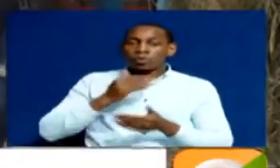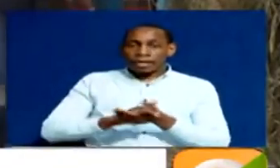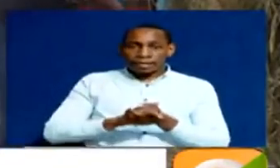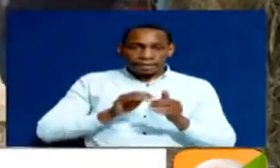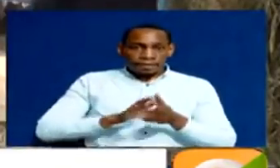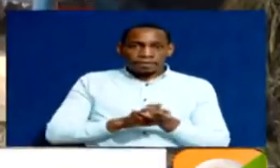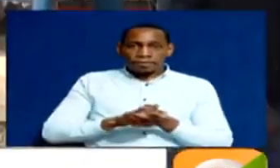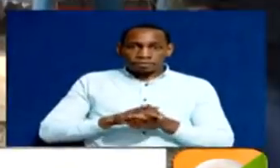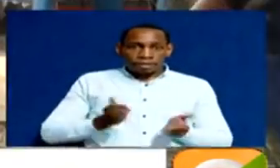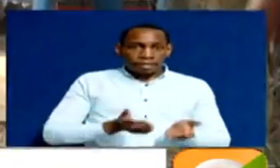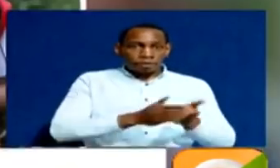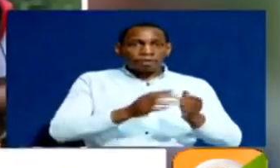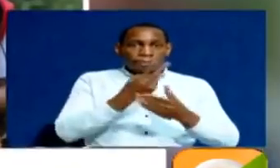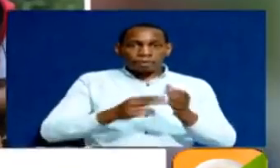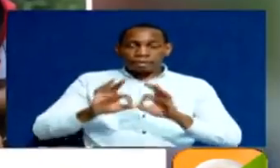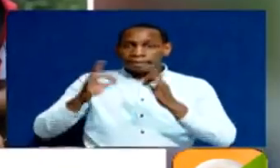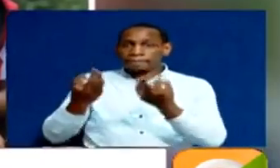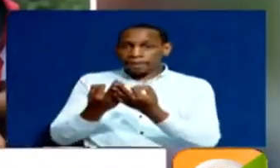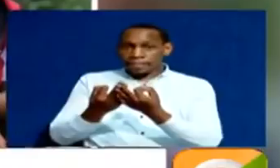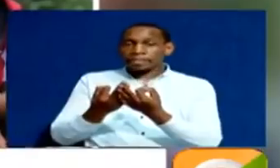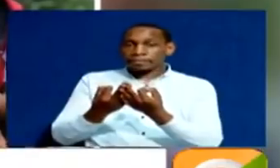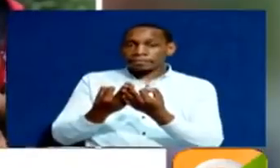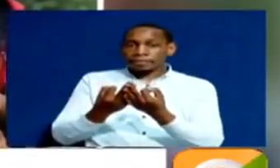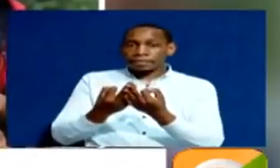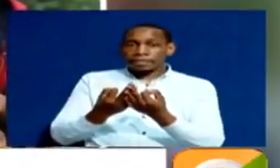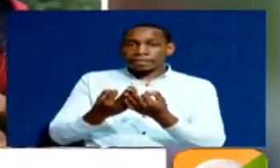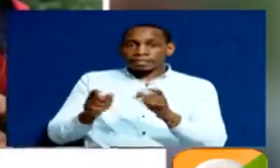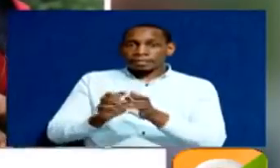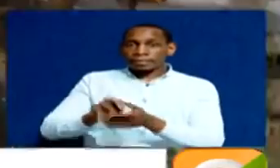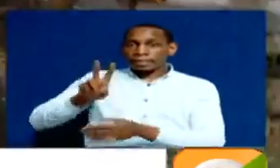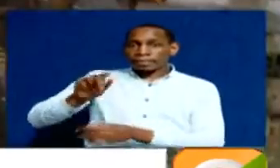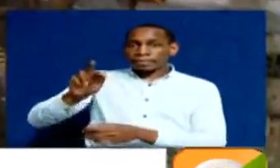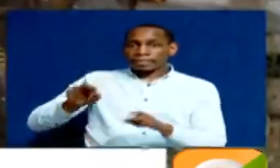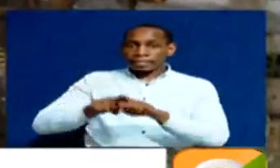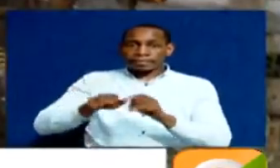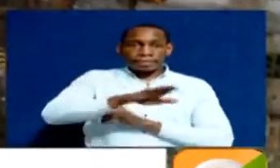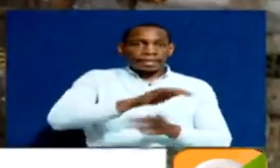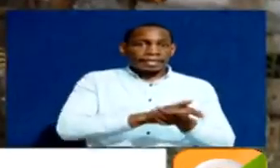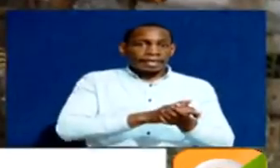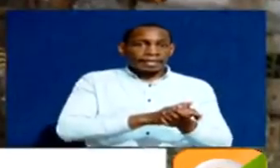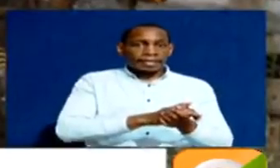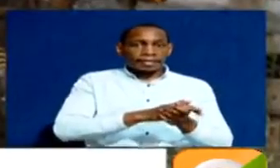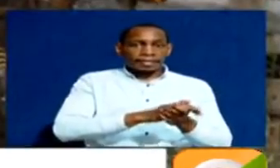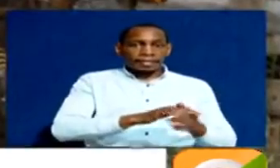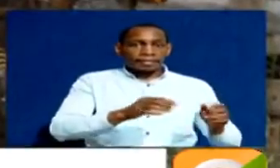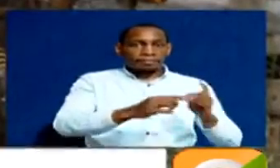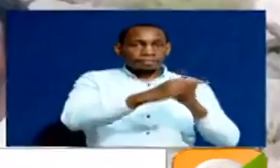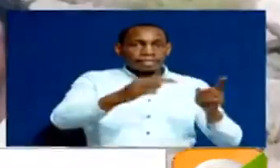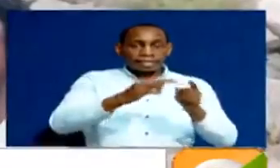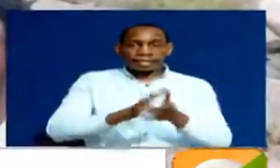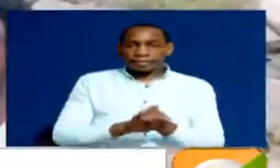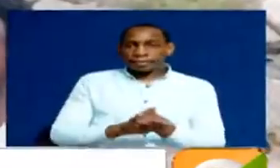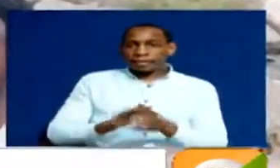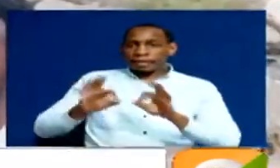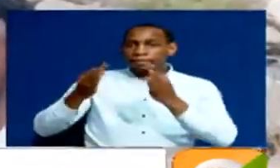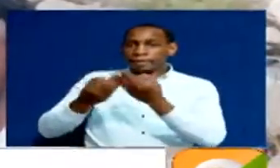accompany both the family of Nicholas and that of the two brothers, Frederick Muredi and Victor Wanjiru, to the scene of crime. The distraught family of the